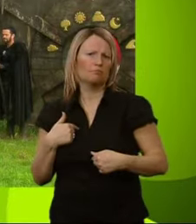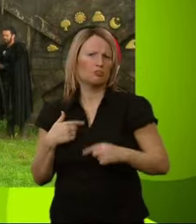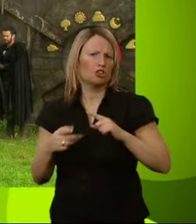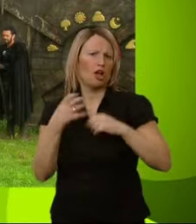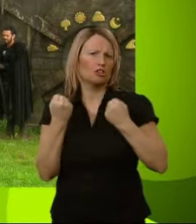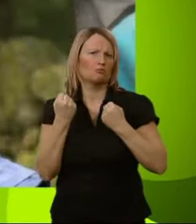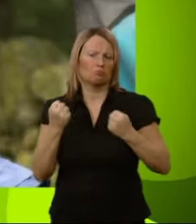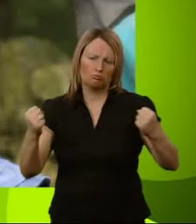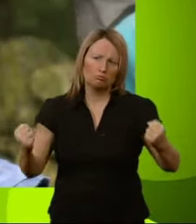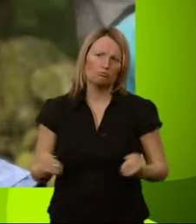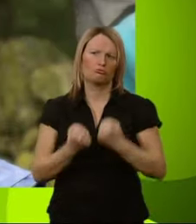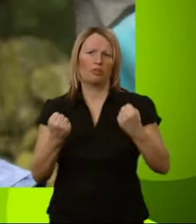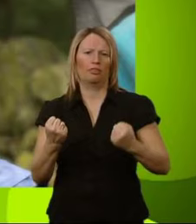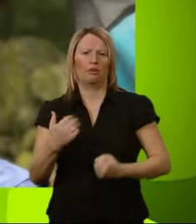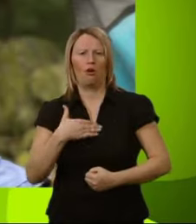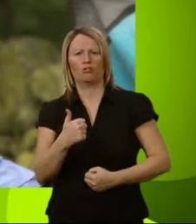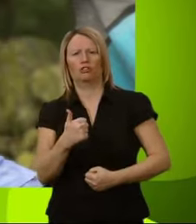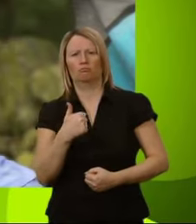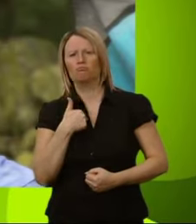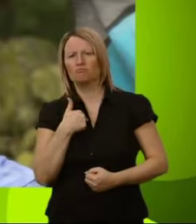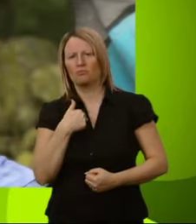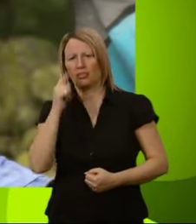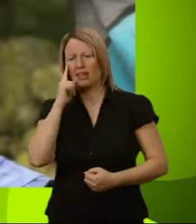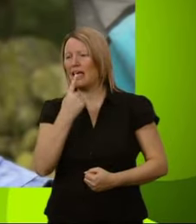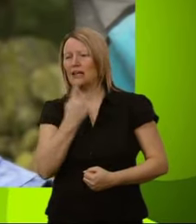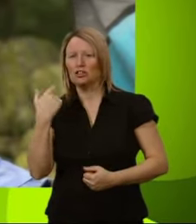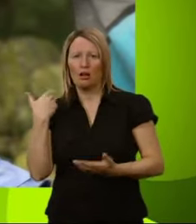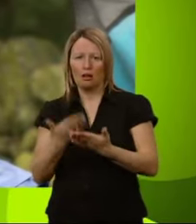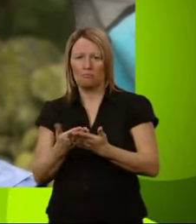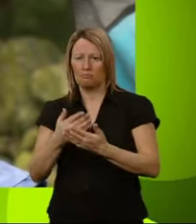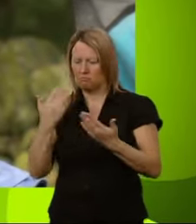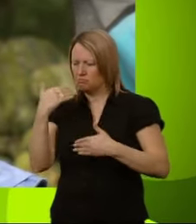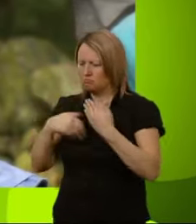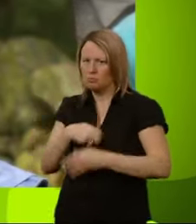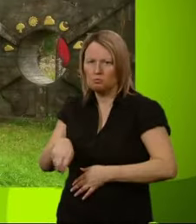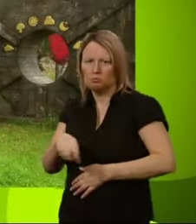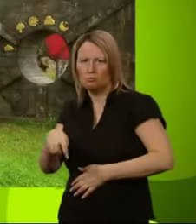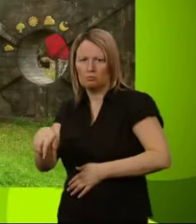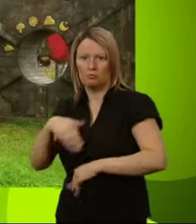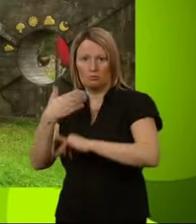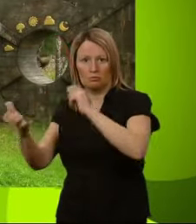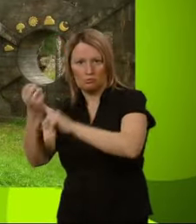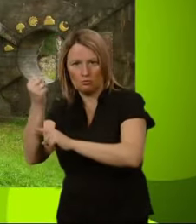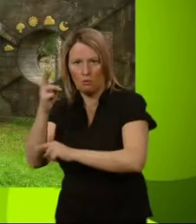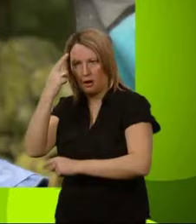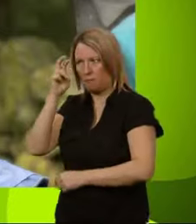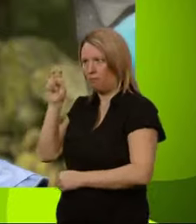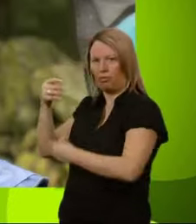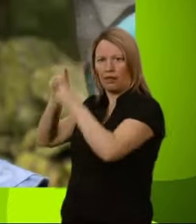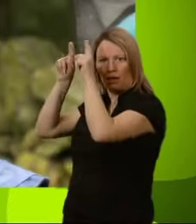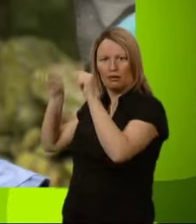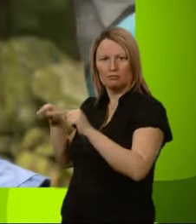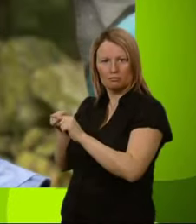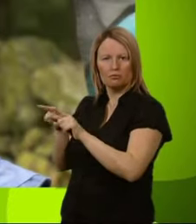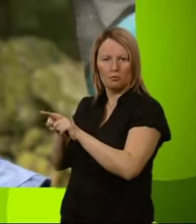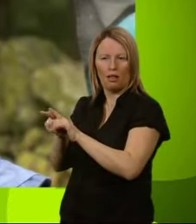triumphant in this challenge with strength and courage, and hopefully if I just think about each obstacle before I do it, take my time and go for it, I hope for